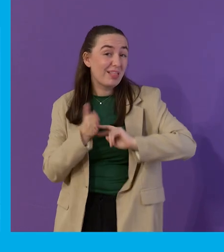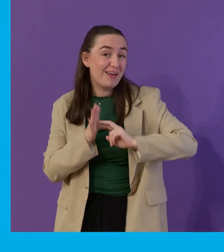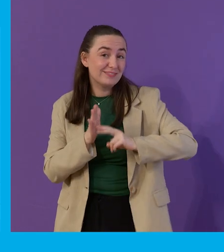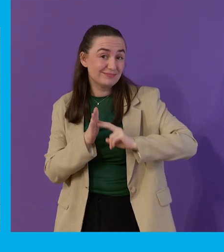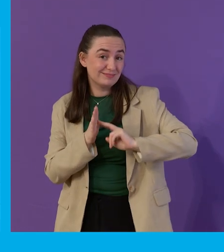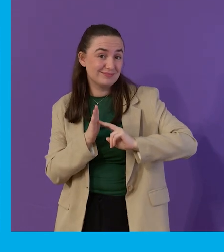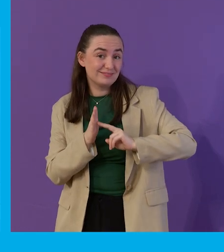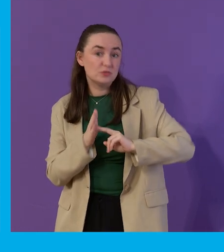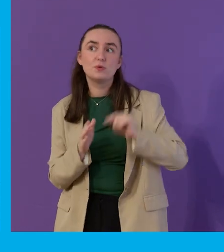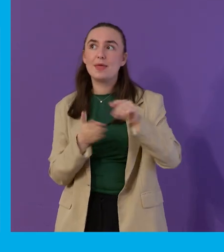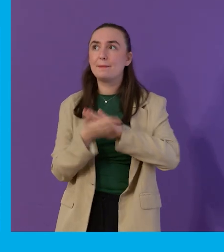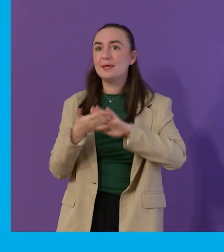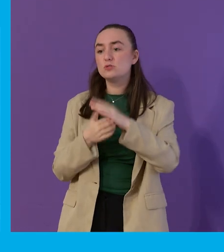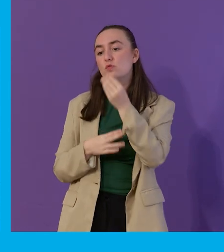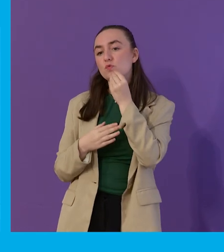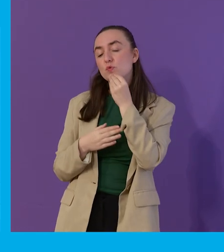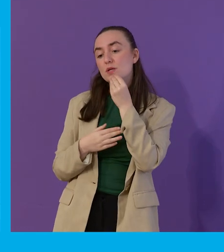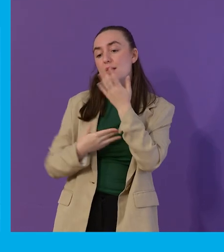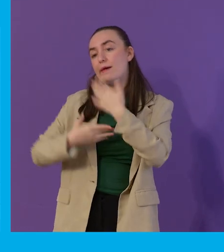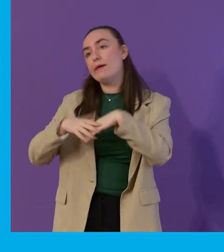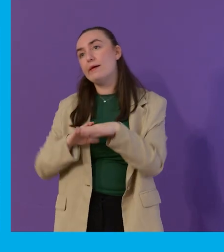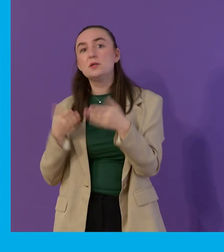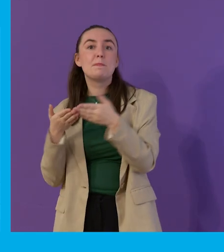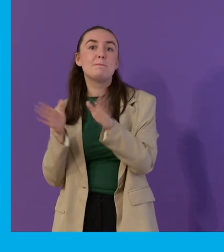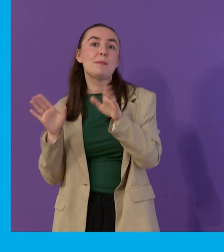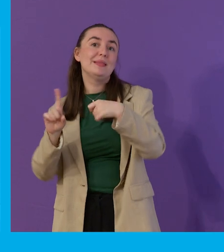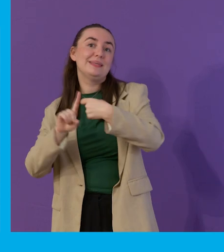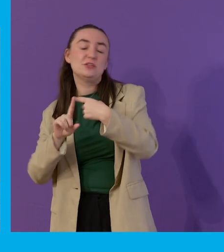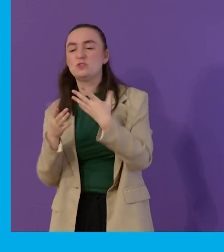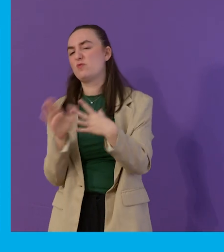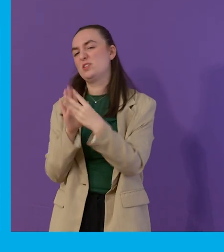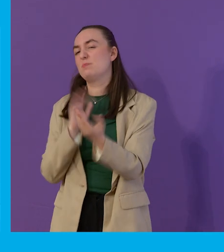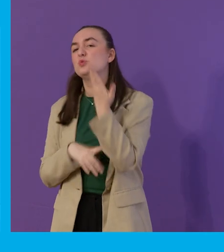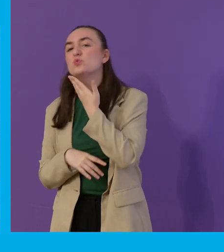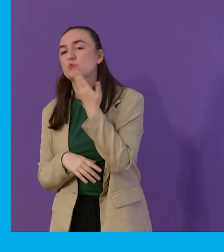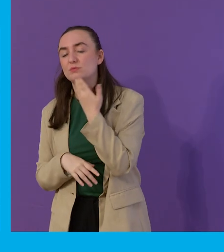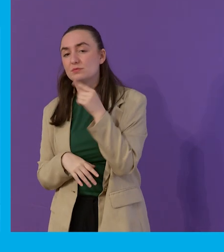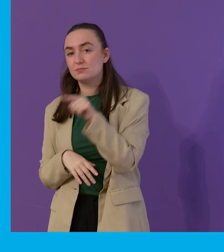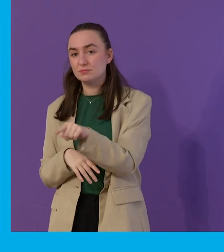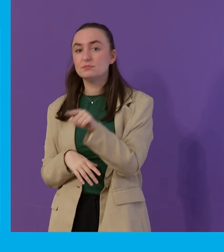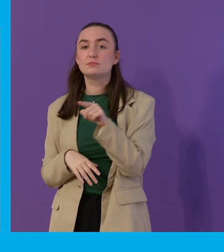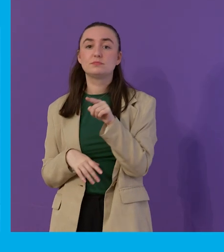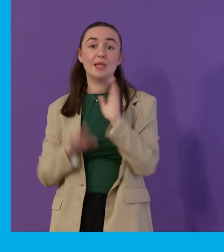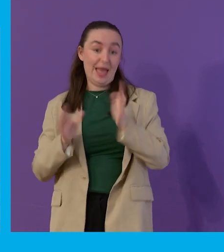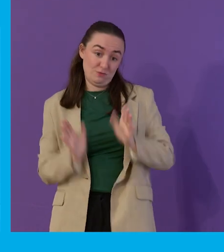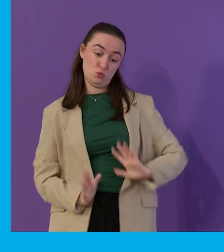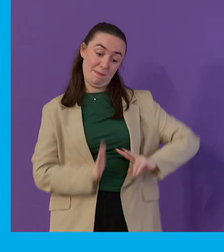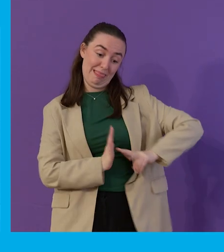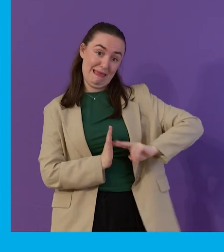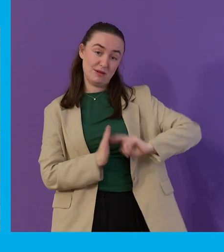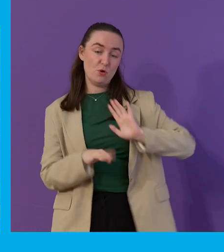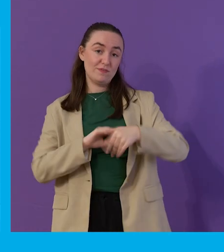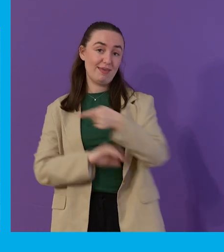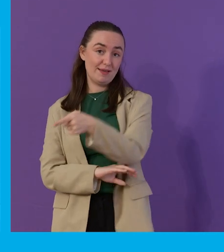around the food that's served in their public kitchens, in their schools and so on and so forth. But there's also, was it the